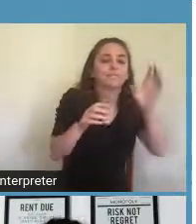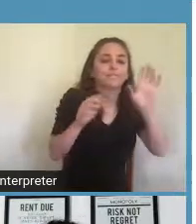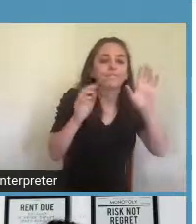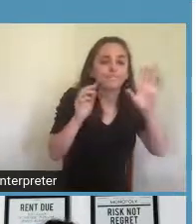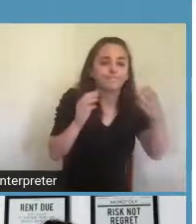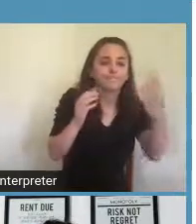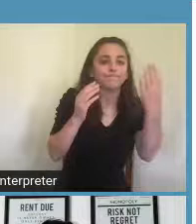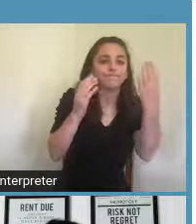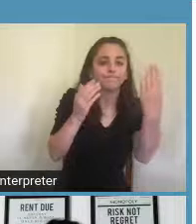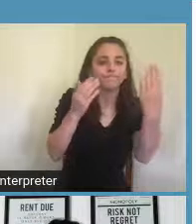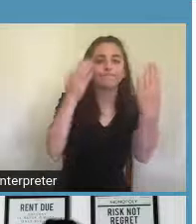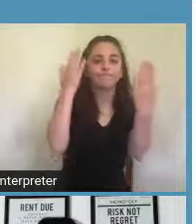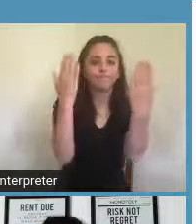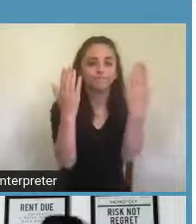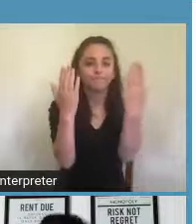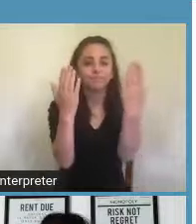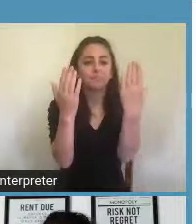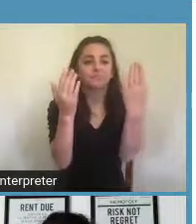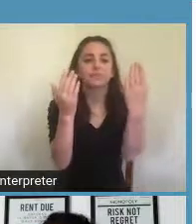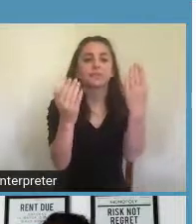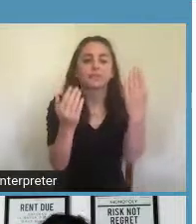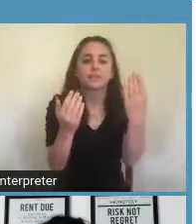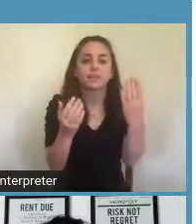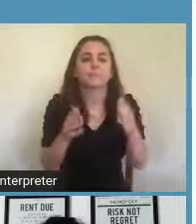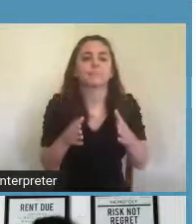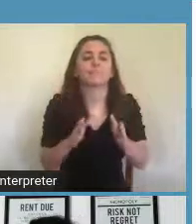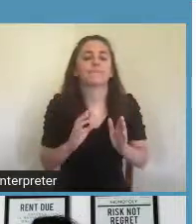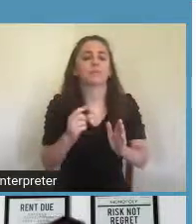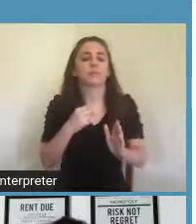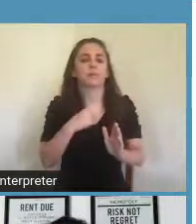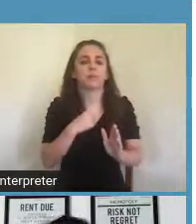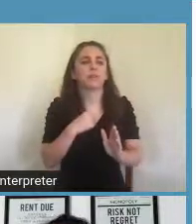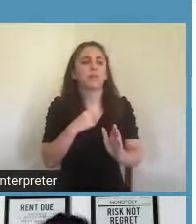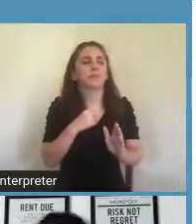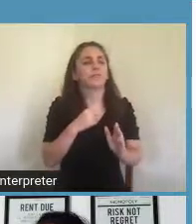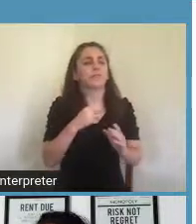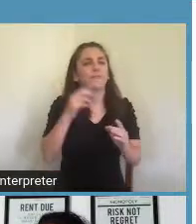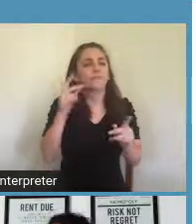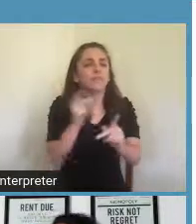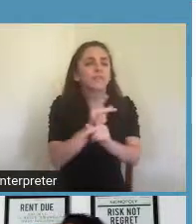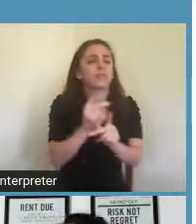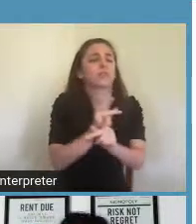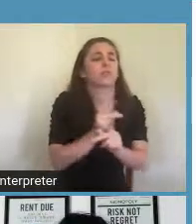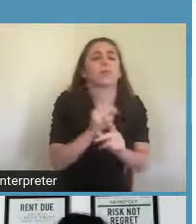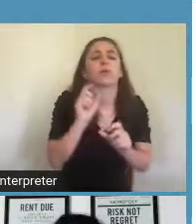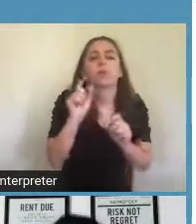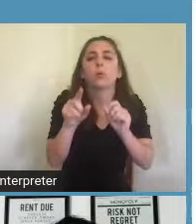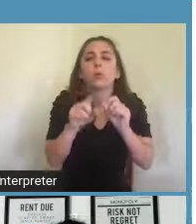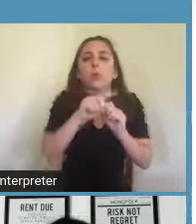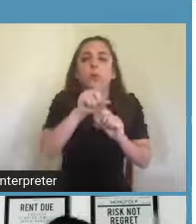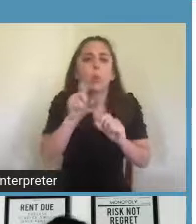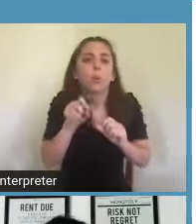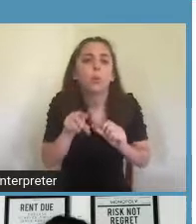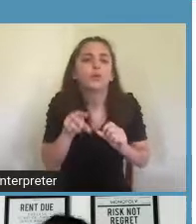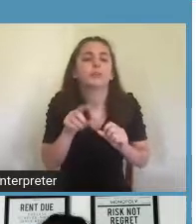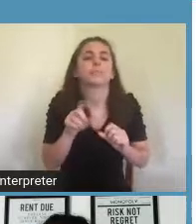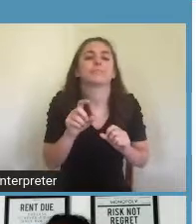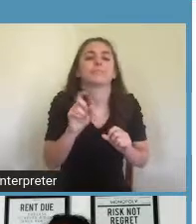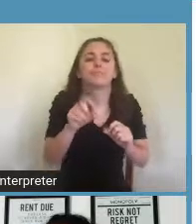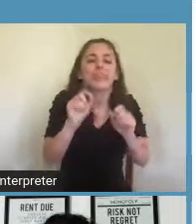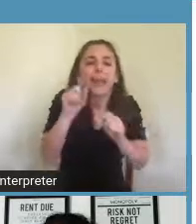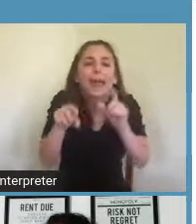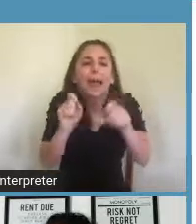both allowed us to align on, all right, what's exactly the shot list and what are the questions that we will be asking Brianna in order for us